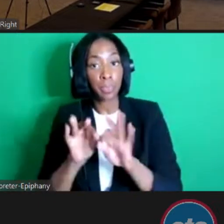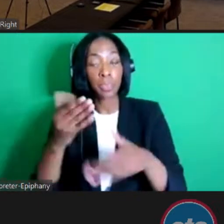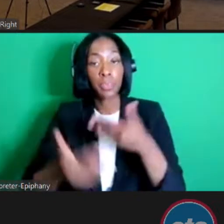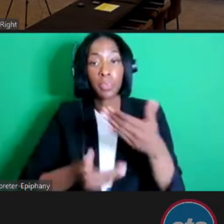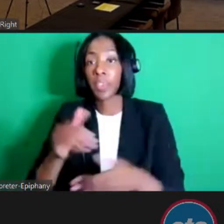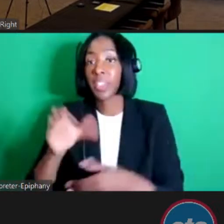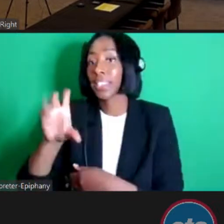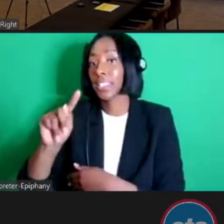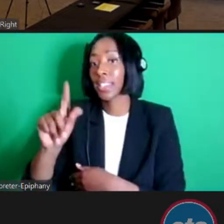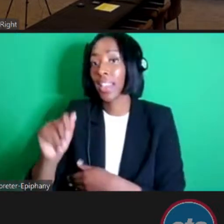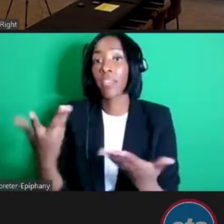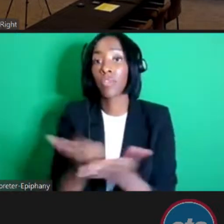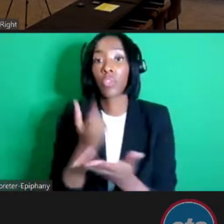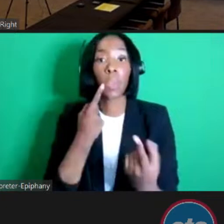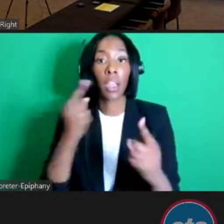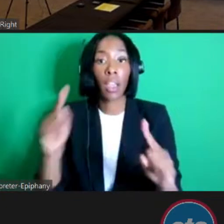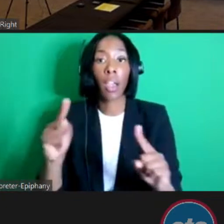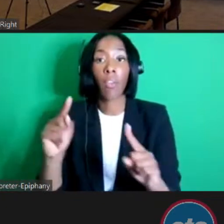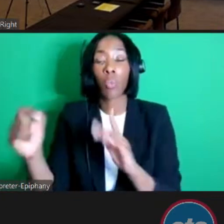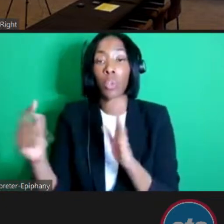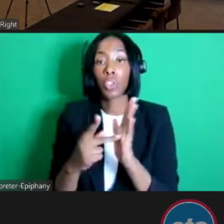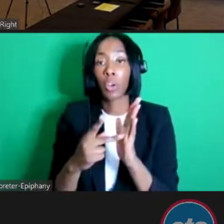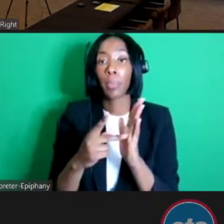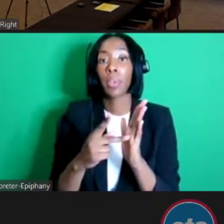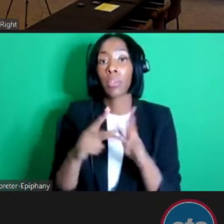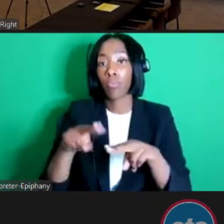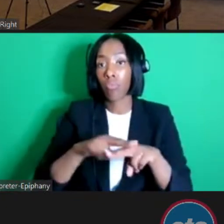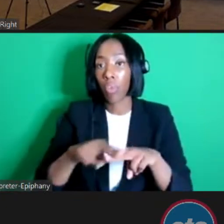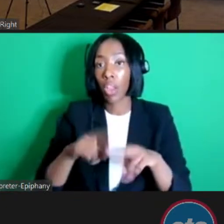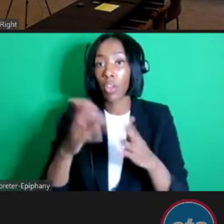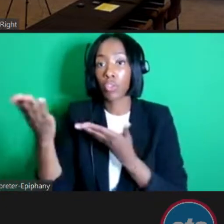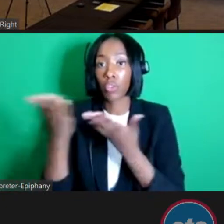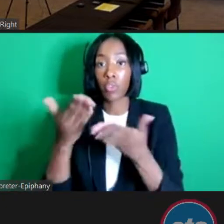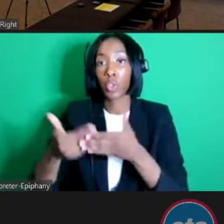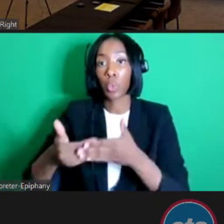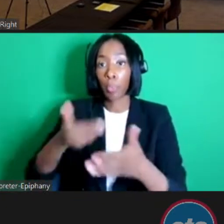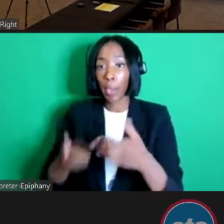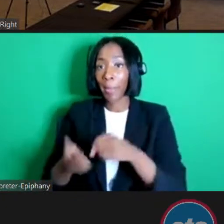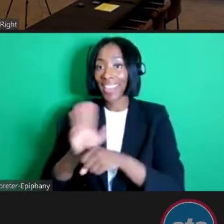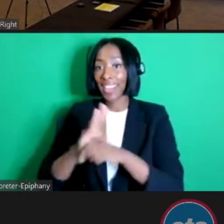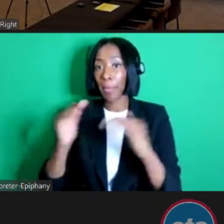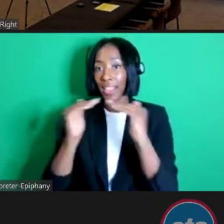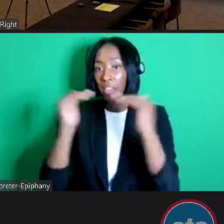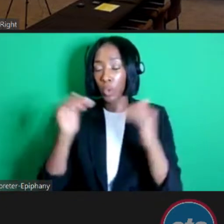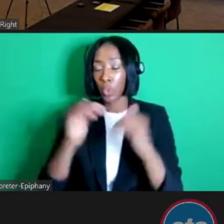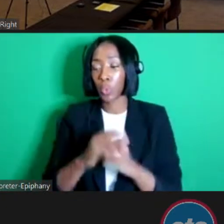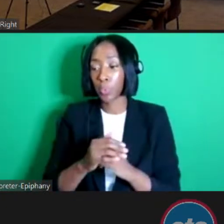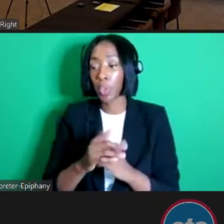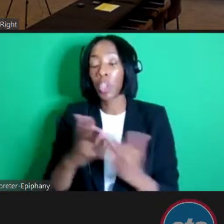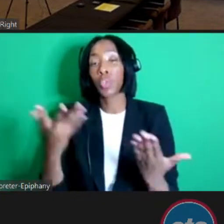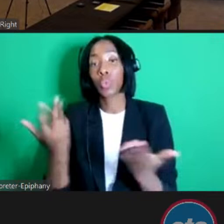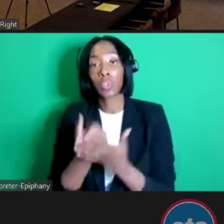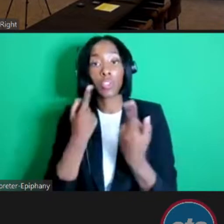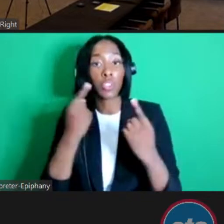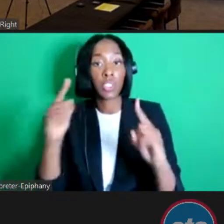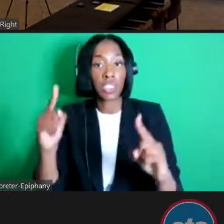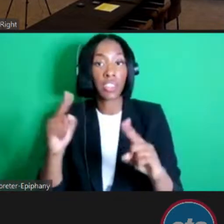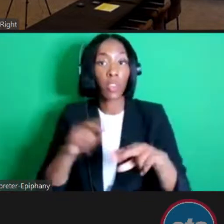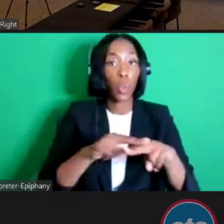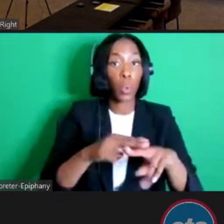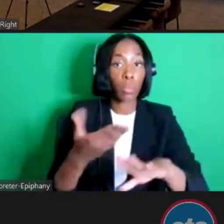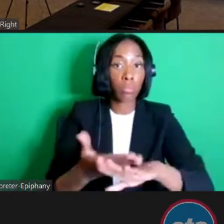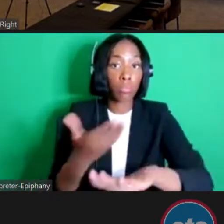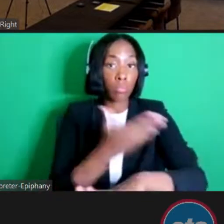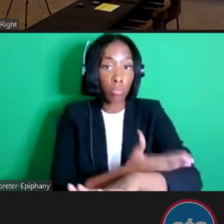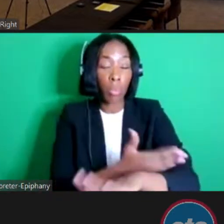achieving its goal of returning scheduled rail service to pre-pandemic levels. To achieve the rail service improvements planned